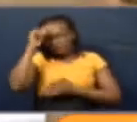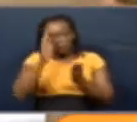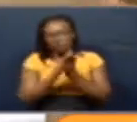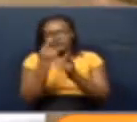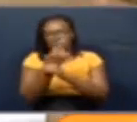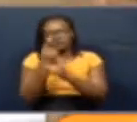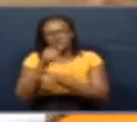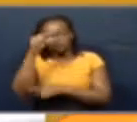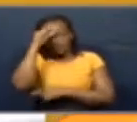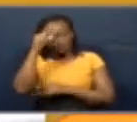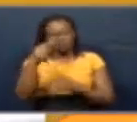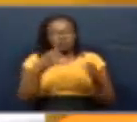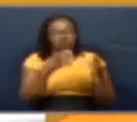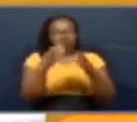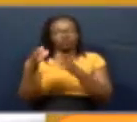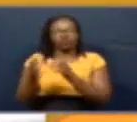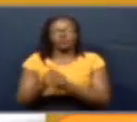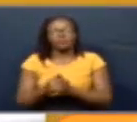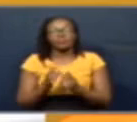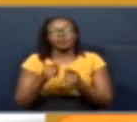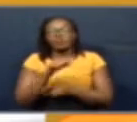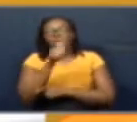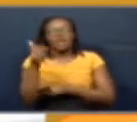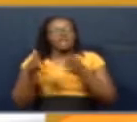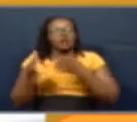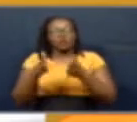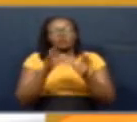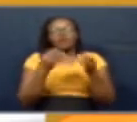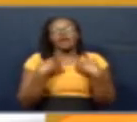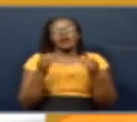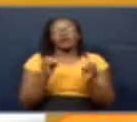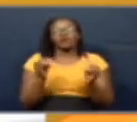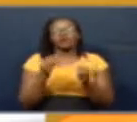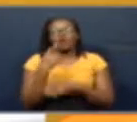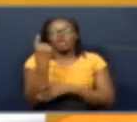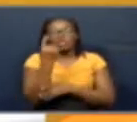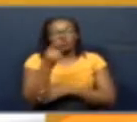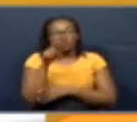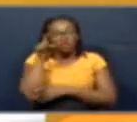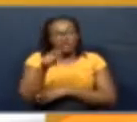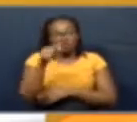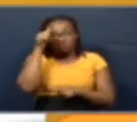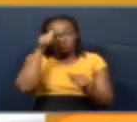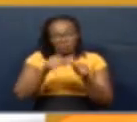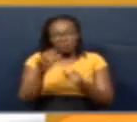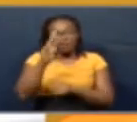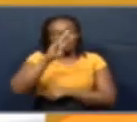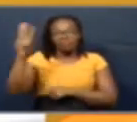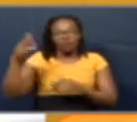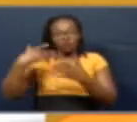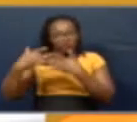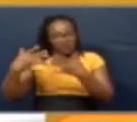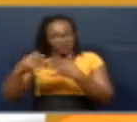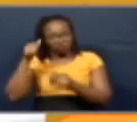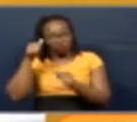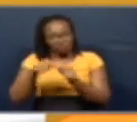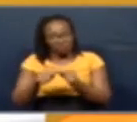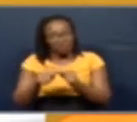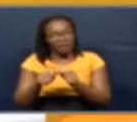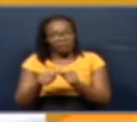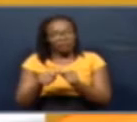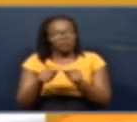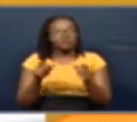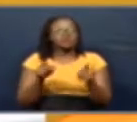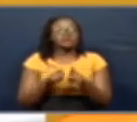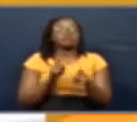government agencies. But there's no other framework where this will meet. So the only meeting, remember Westgate, that's where you find the meeting, at Kijiji when the fire is